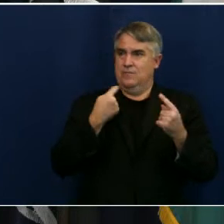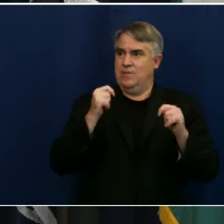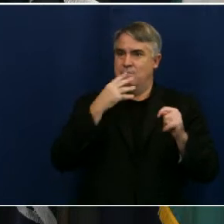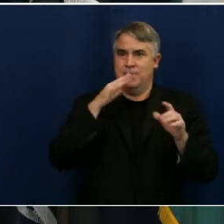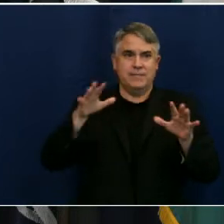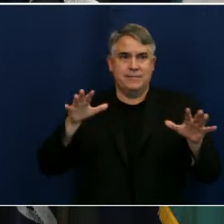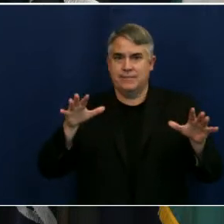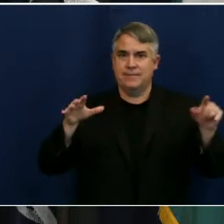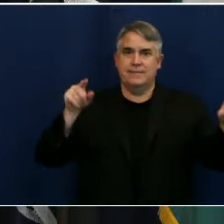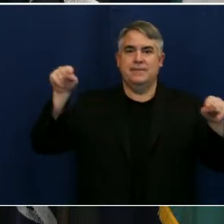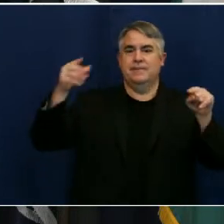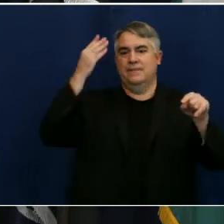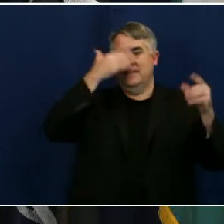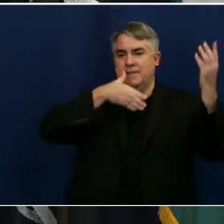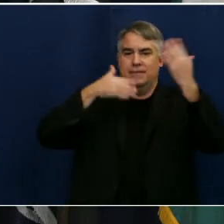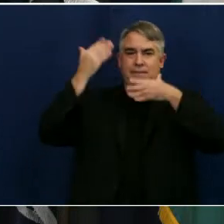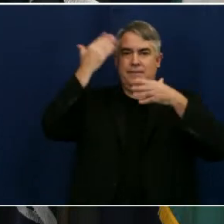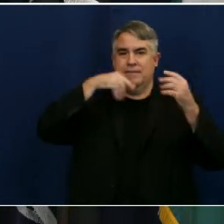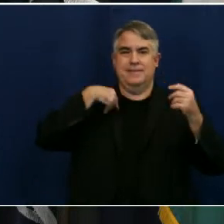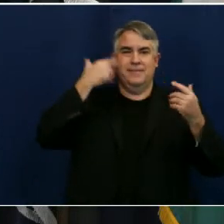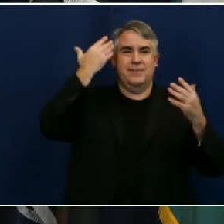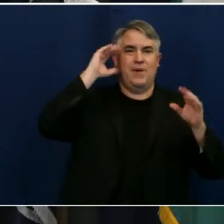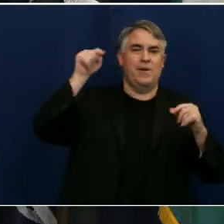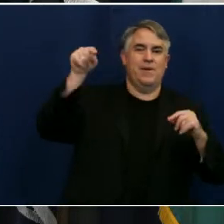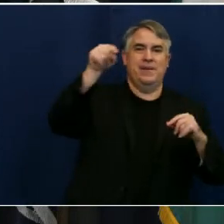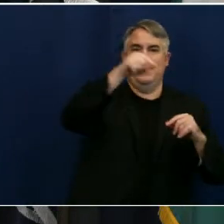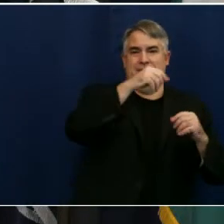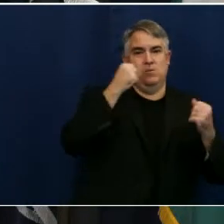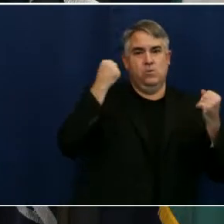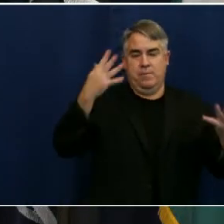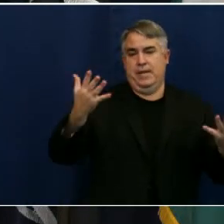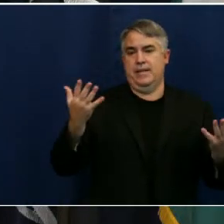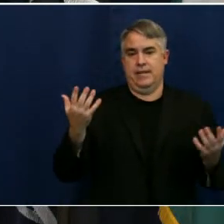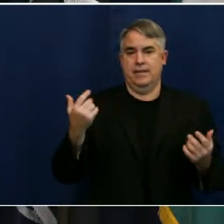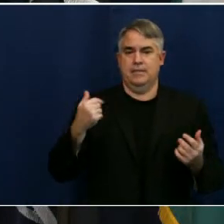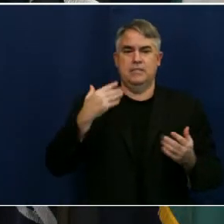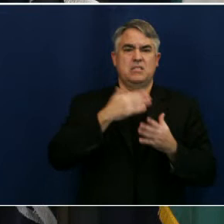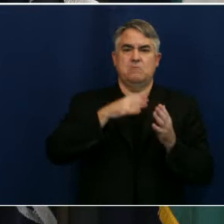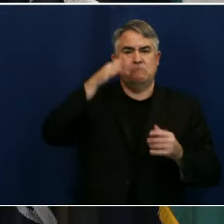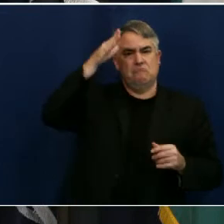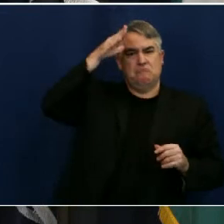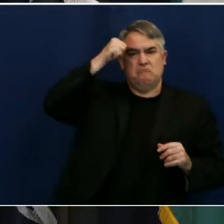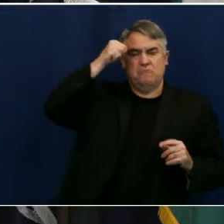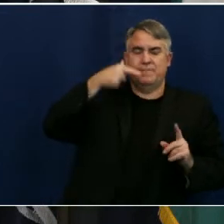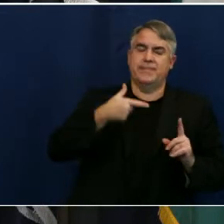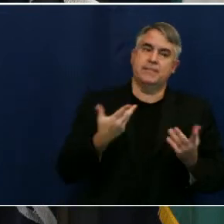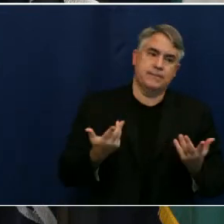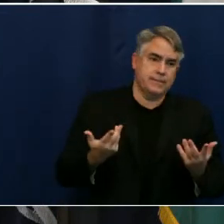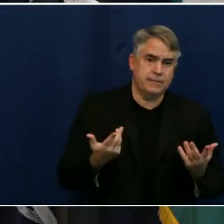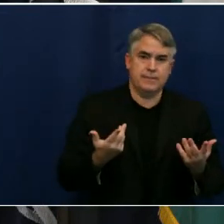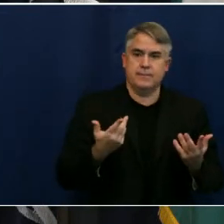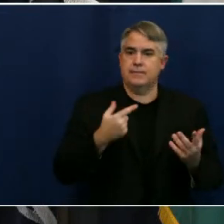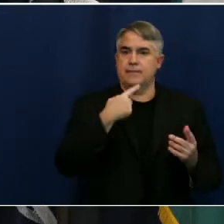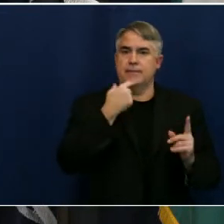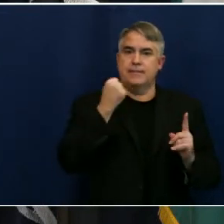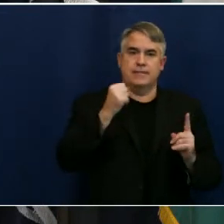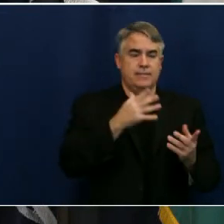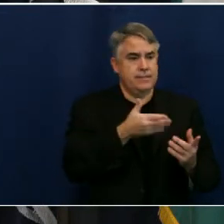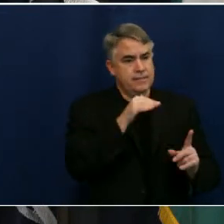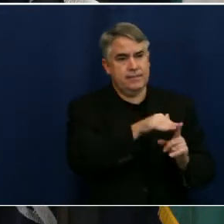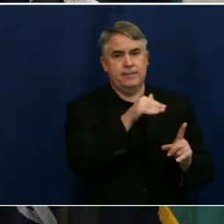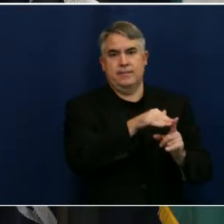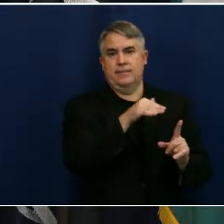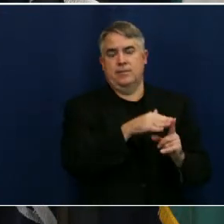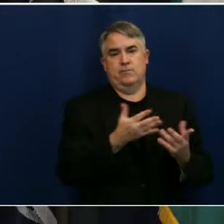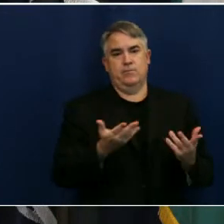and there has been from the very early days of COVID that are going to continue to make choices to not do that, and